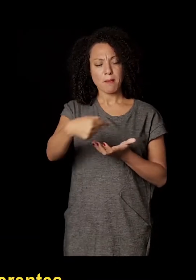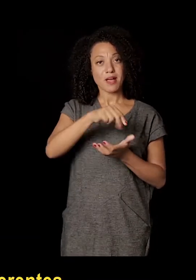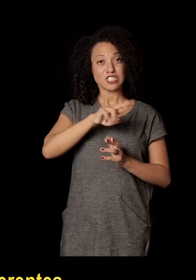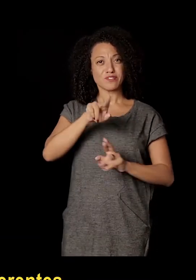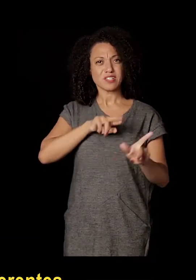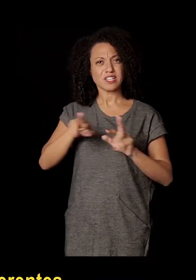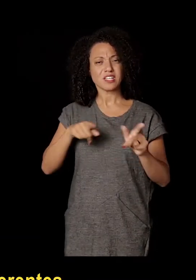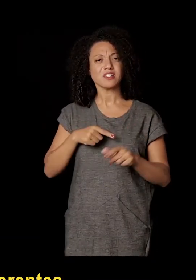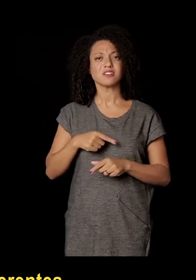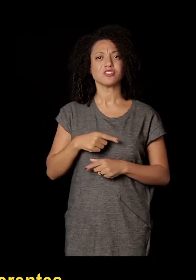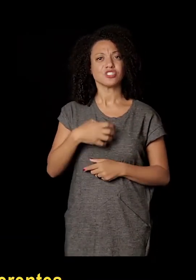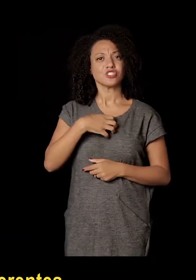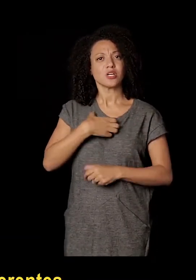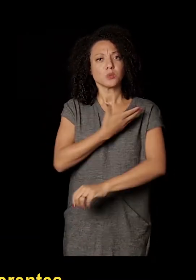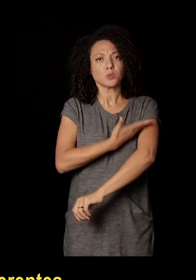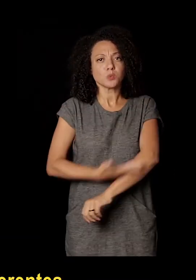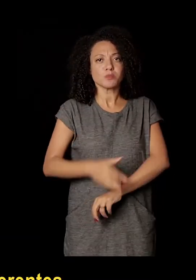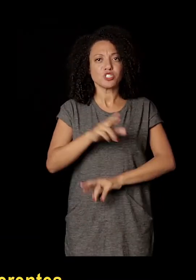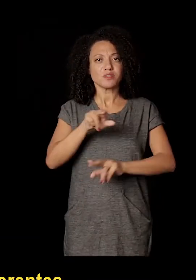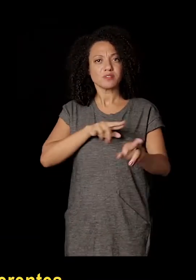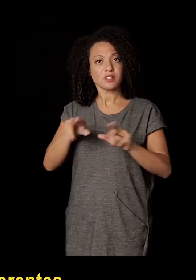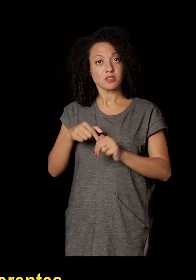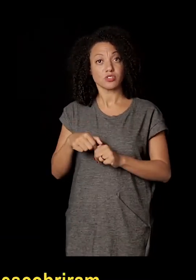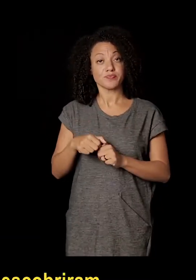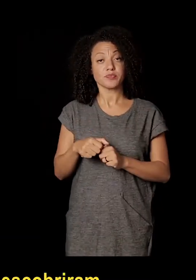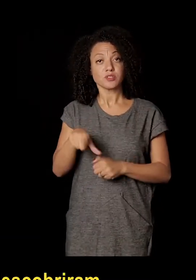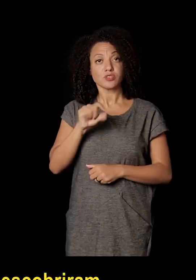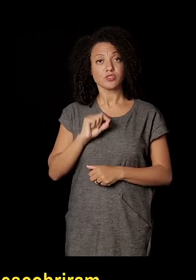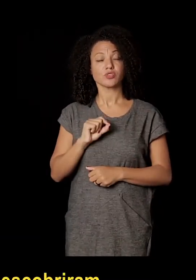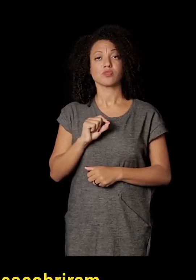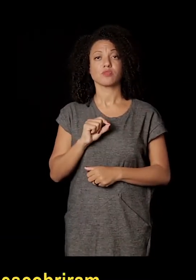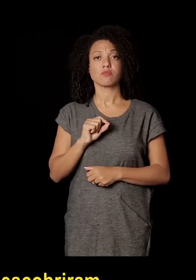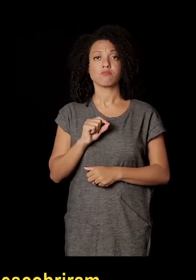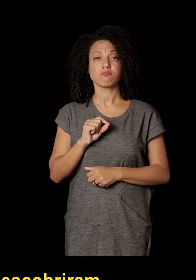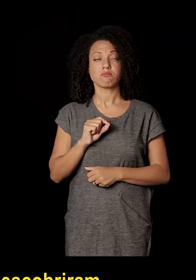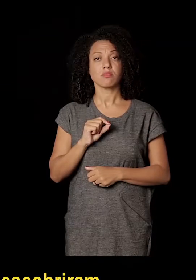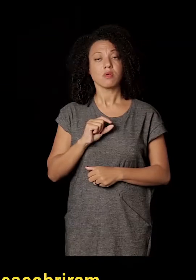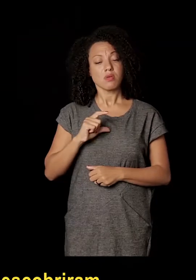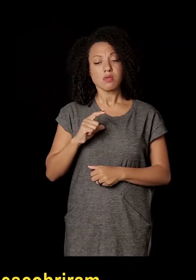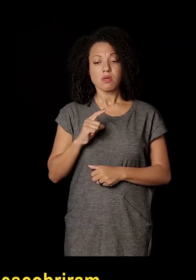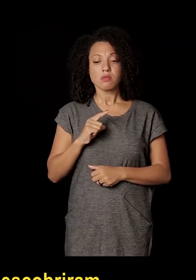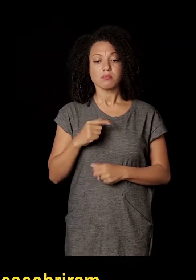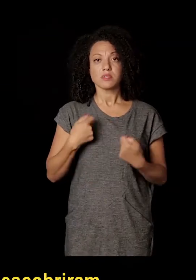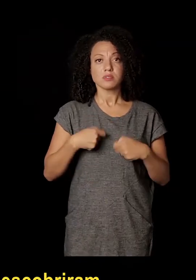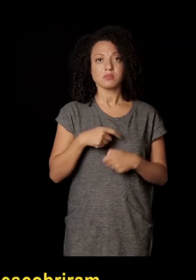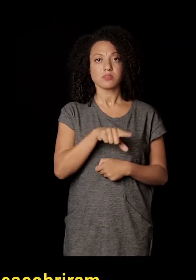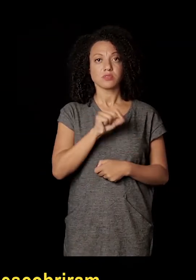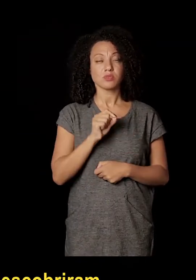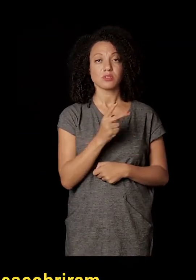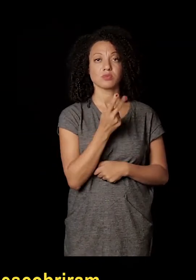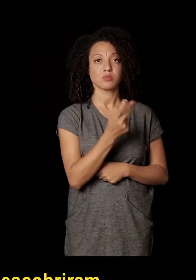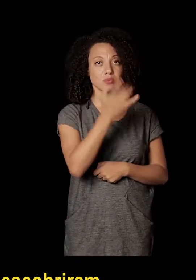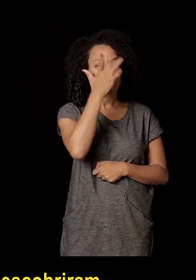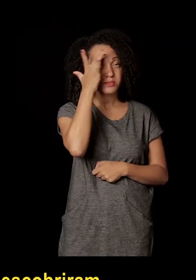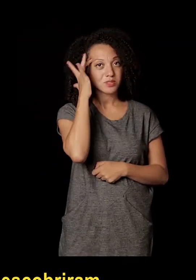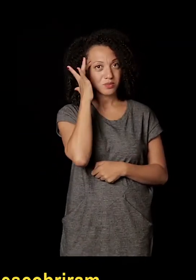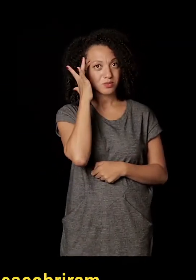different parts of the world and different tastes to select 2 people